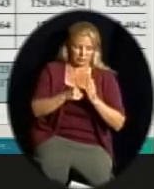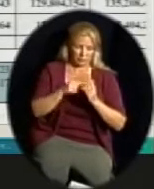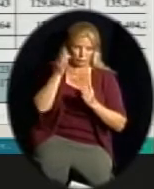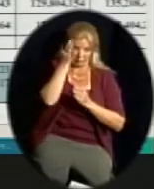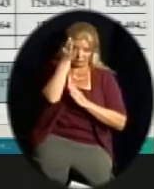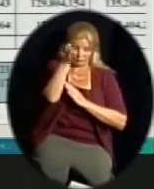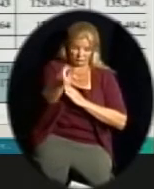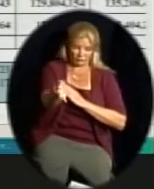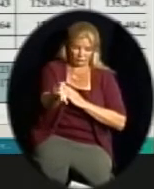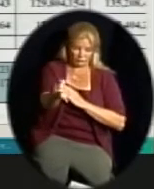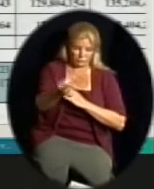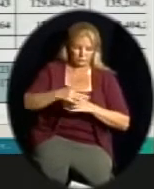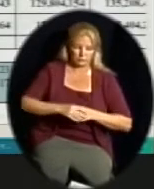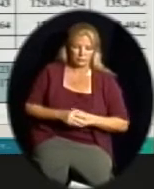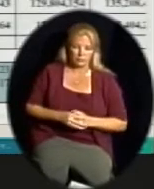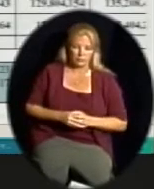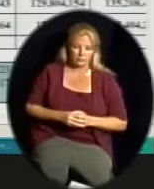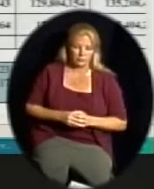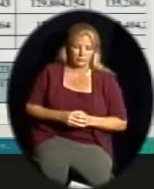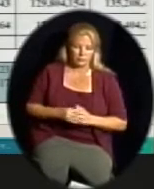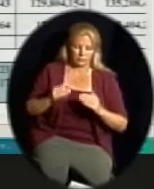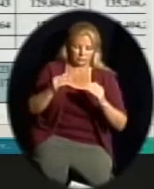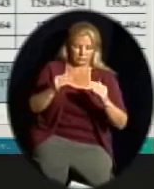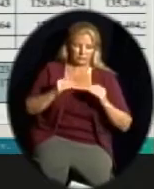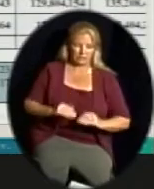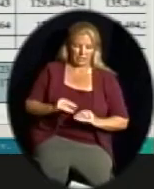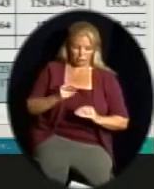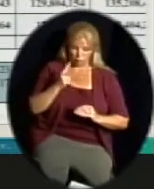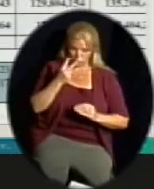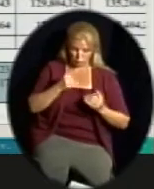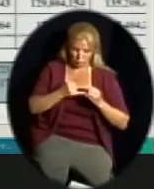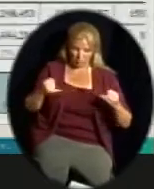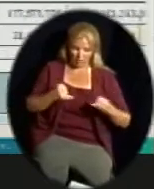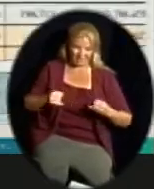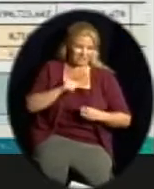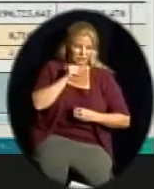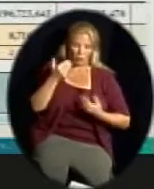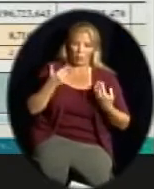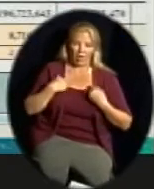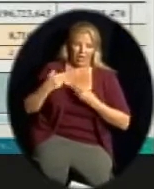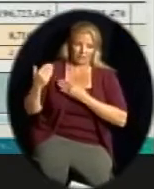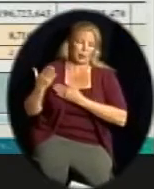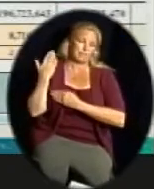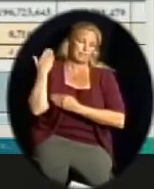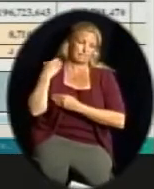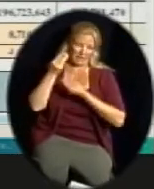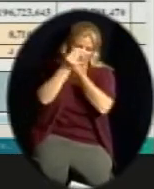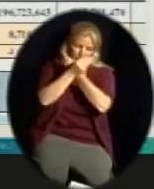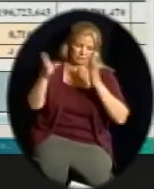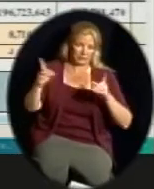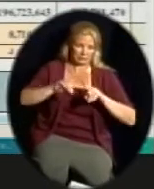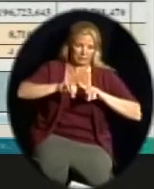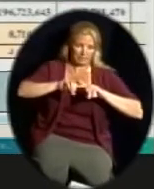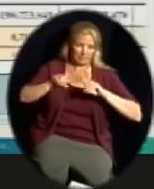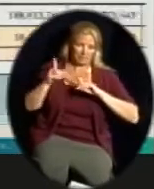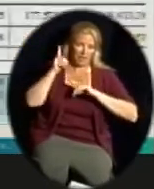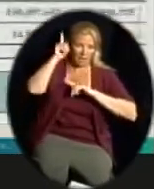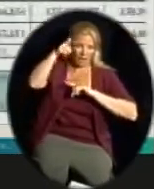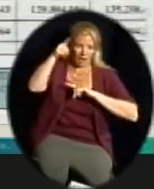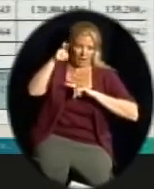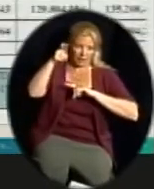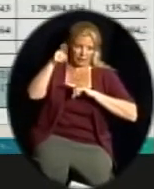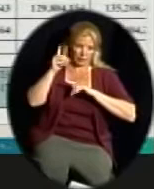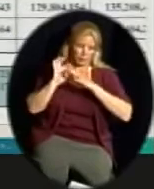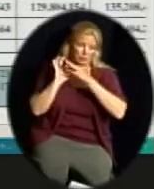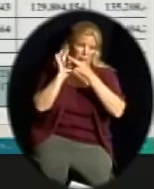lines, don't have any information from a historical perspective, but they will have more relevance when we get over here to the projection